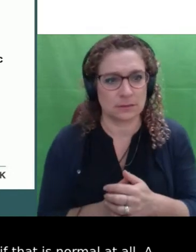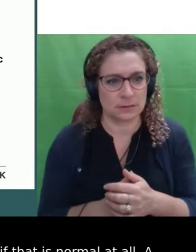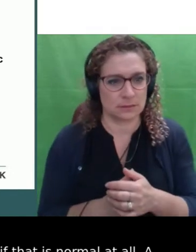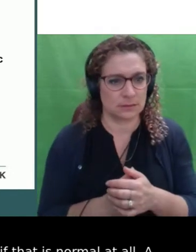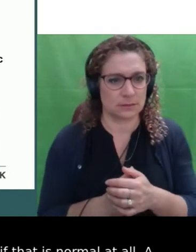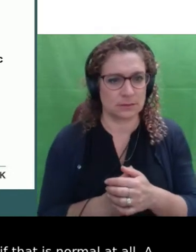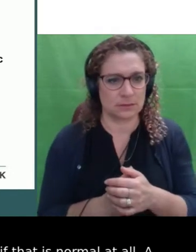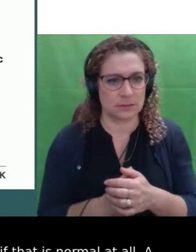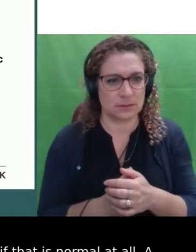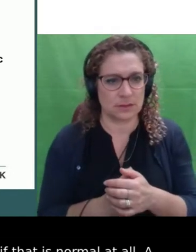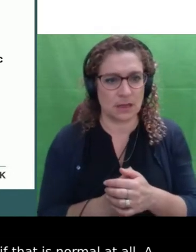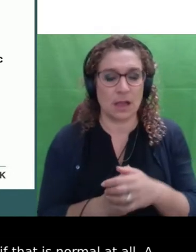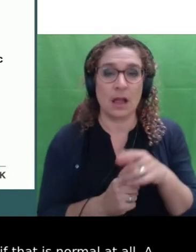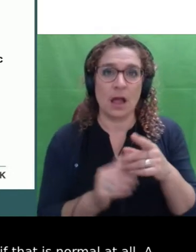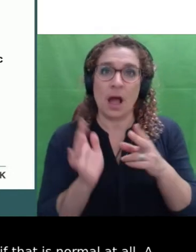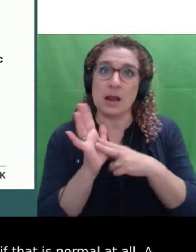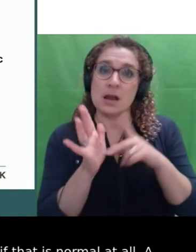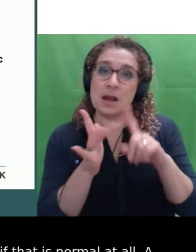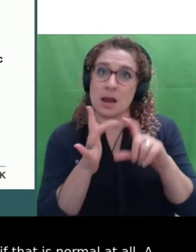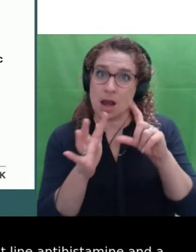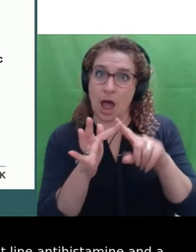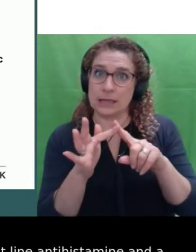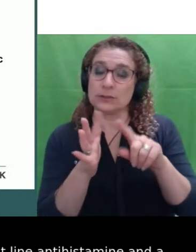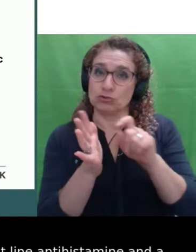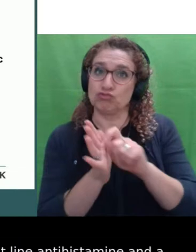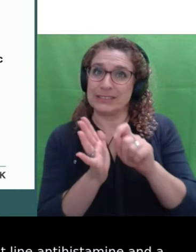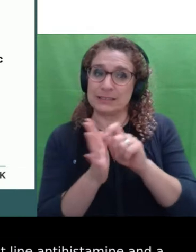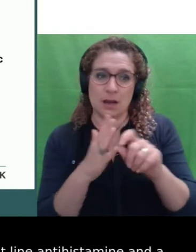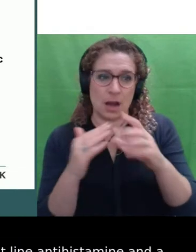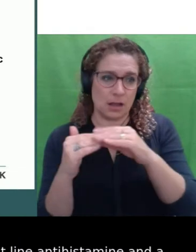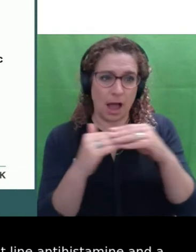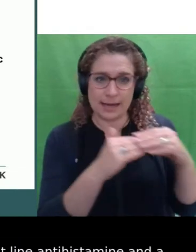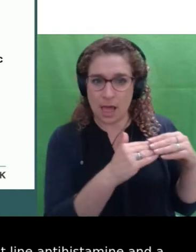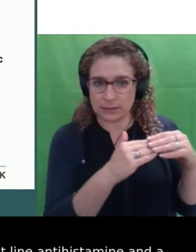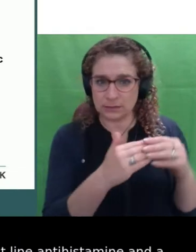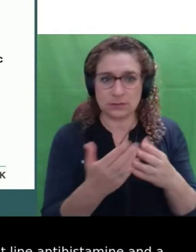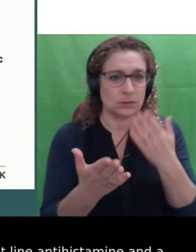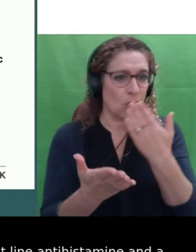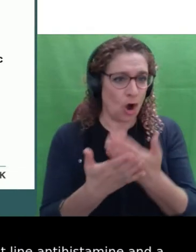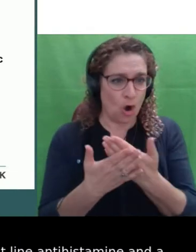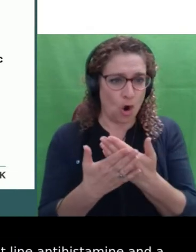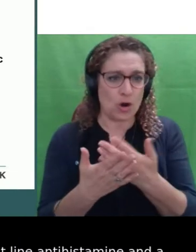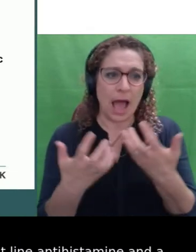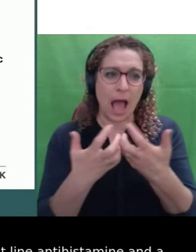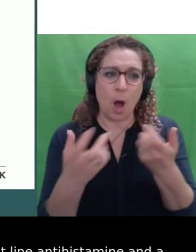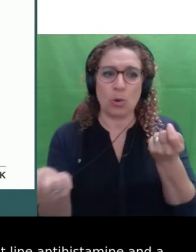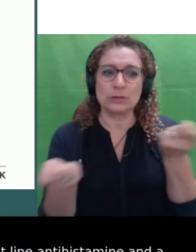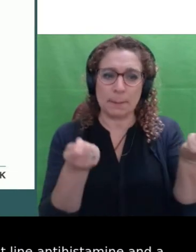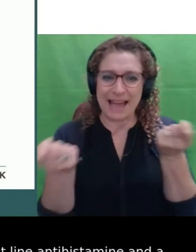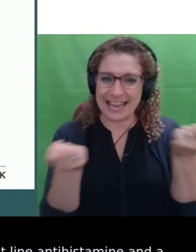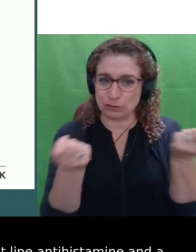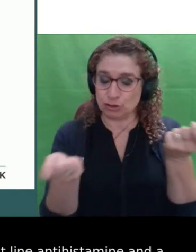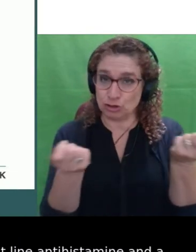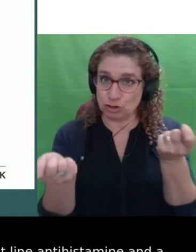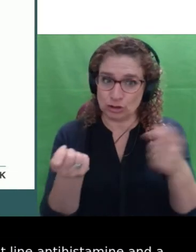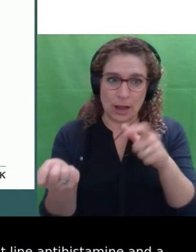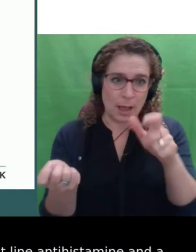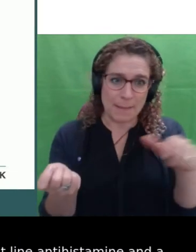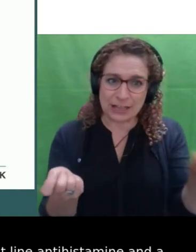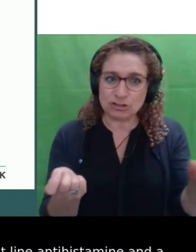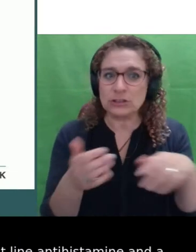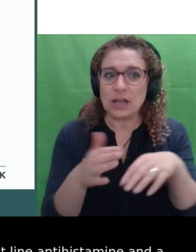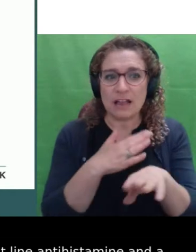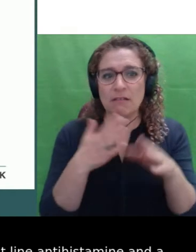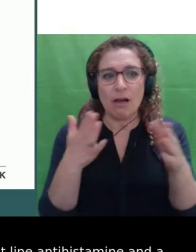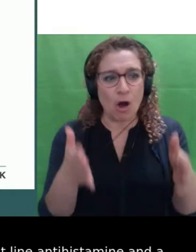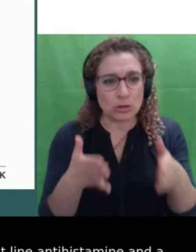there's a nice guideline on amazon yes and in terms of how you would manage those page since this is often more social in hospital